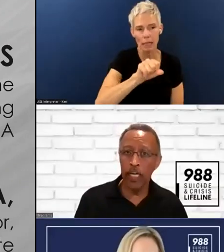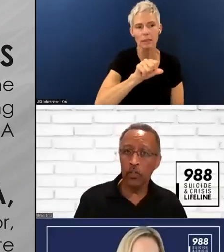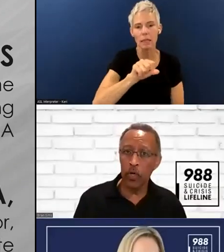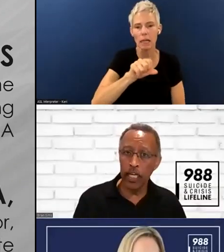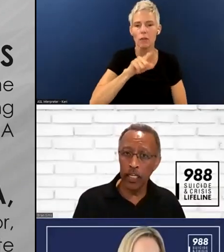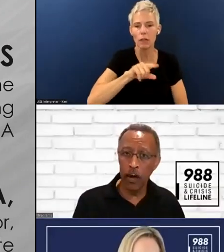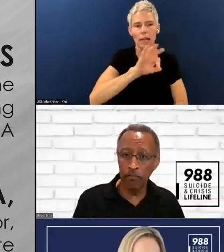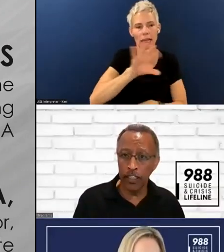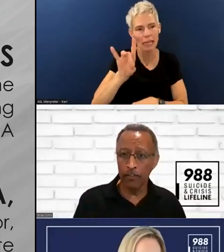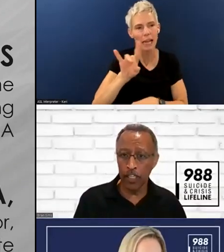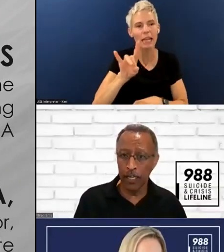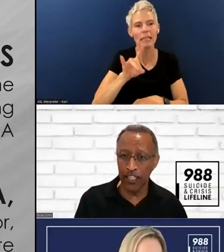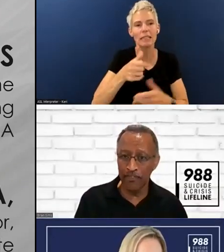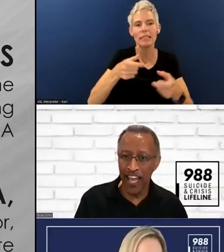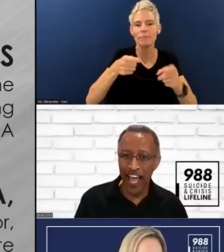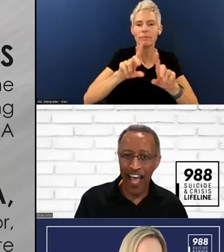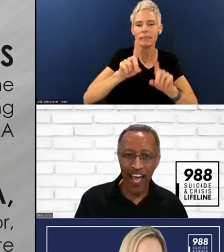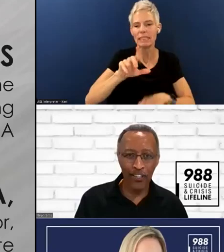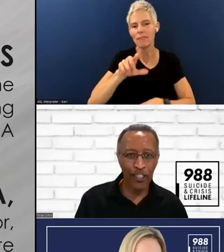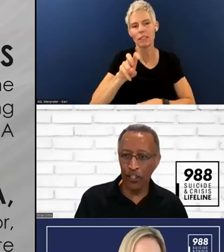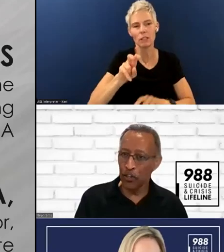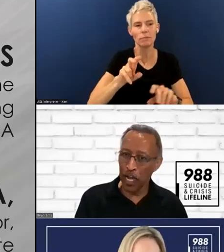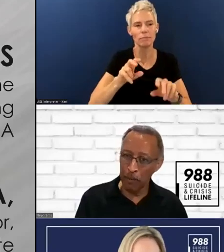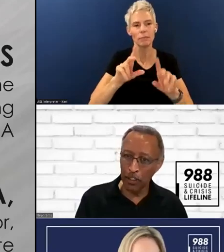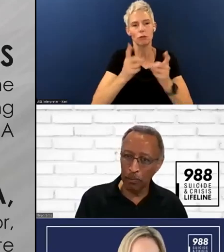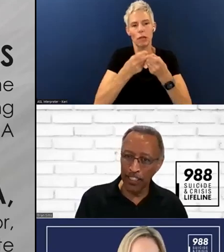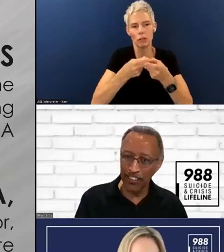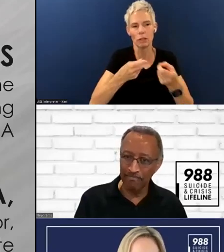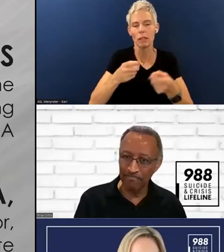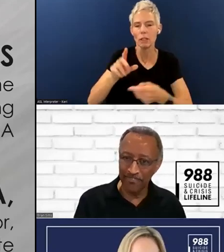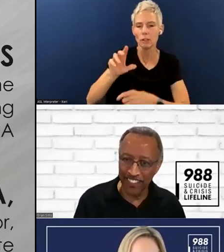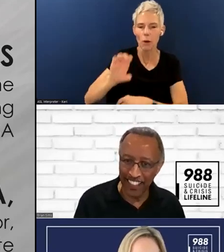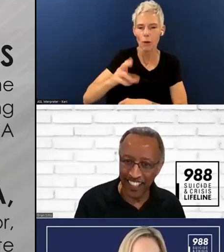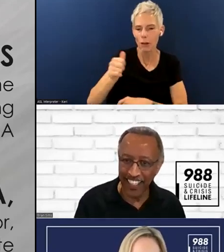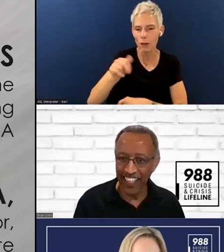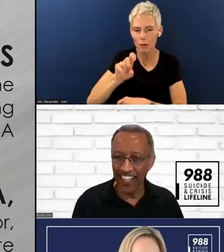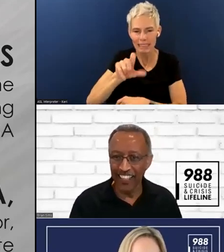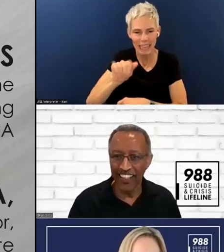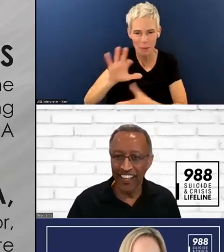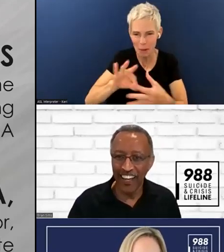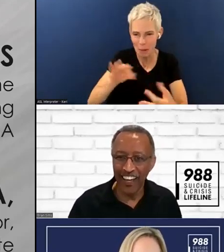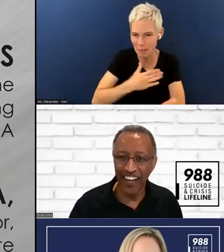Health Crisis Coordinating Office out of SAMHSA. And Carissa, your comments, please.